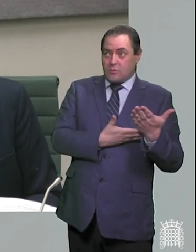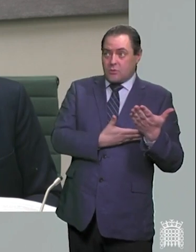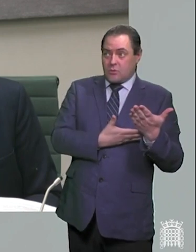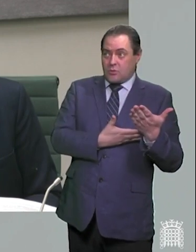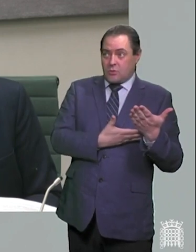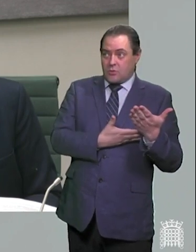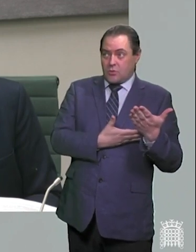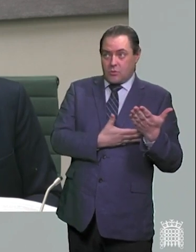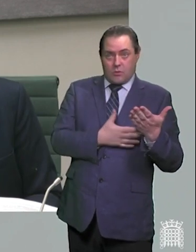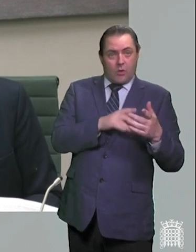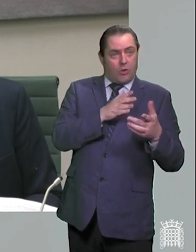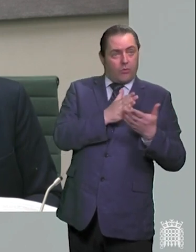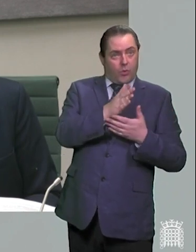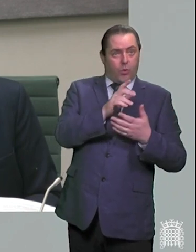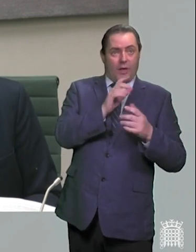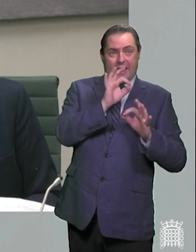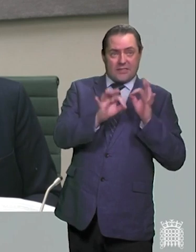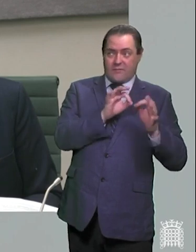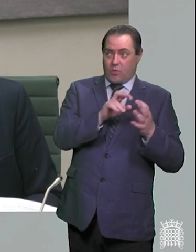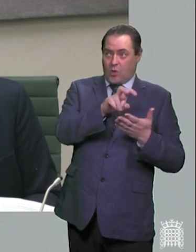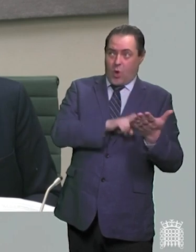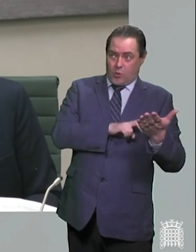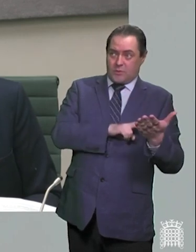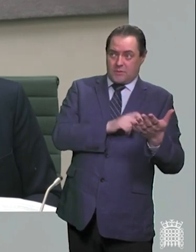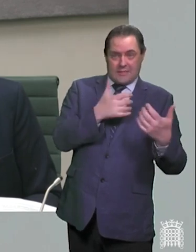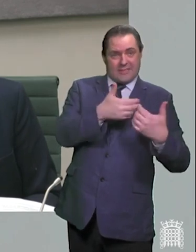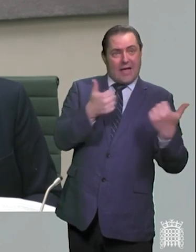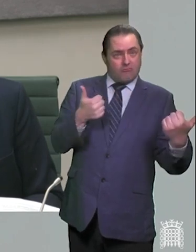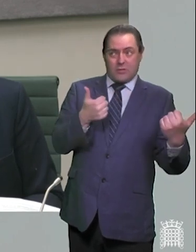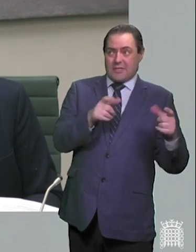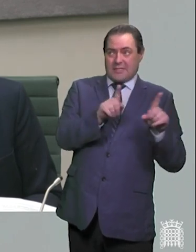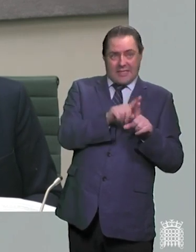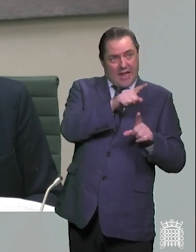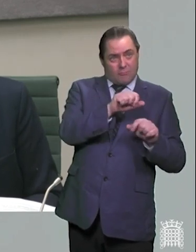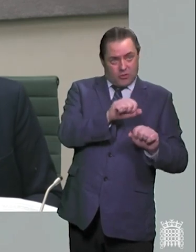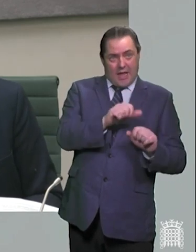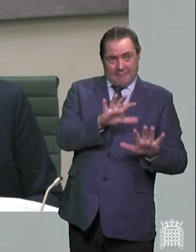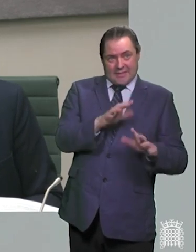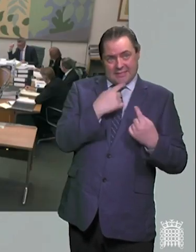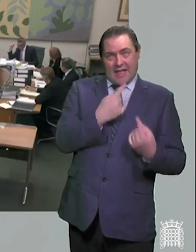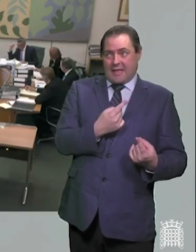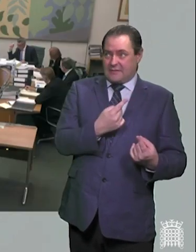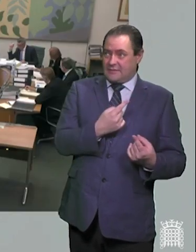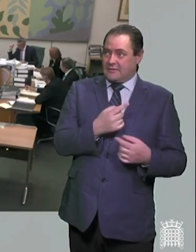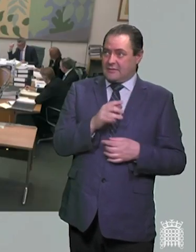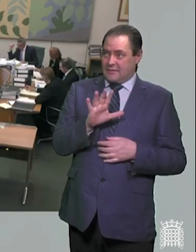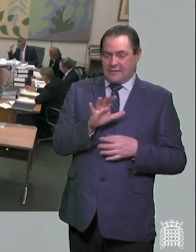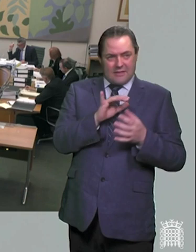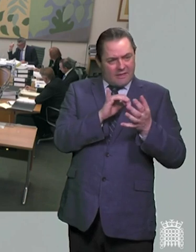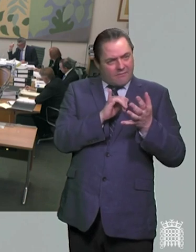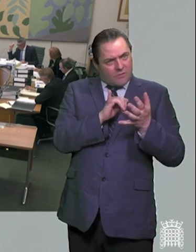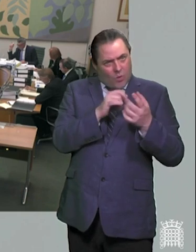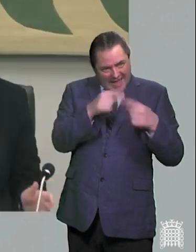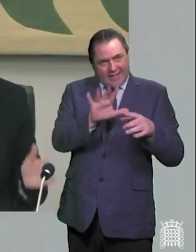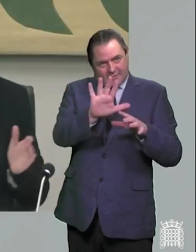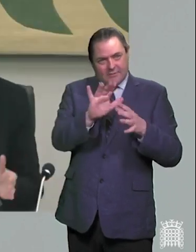were collected in the interview notes would be dealt with separately, as the chairman described earlier. I think it'd be helpful if Sir Bernard was enabled to ask